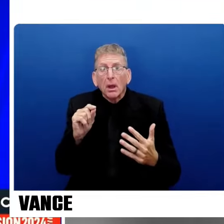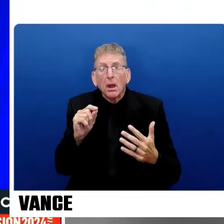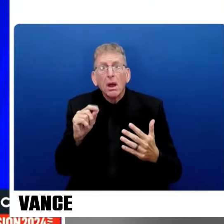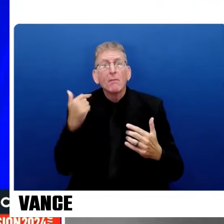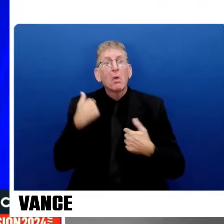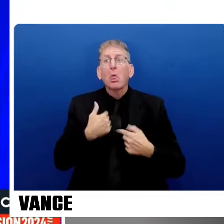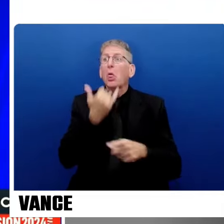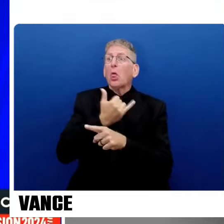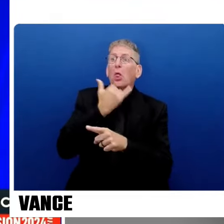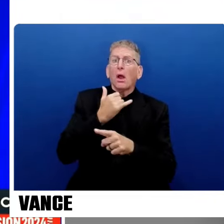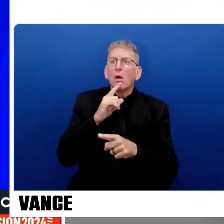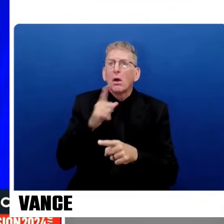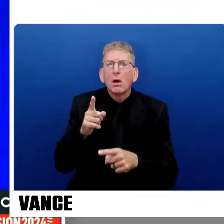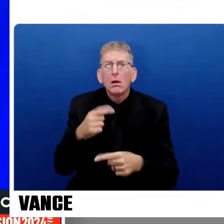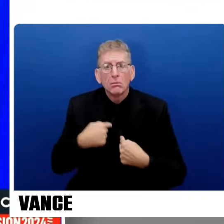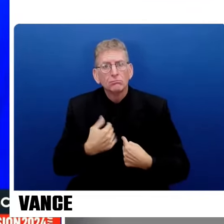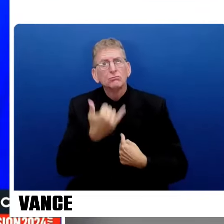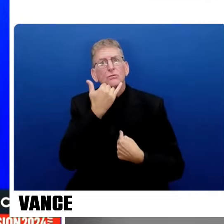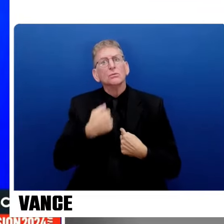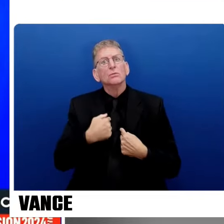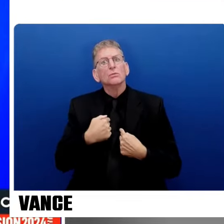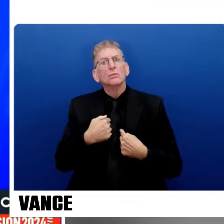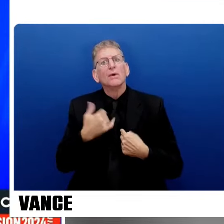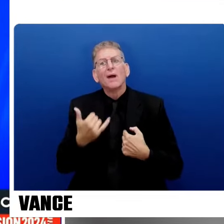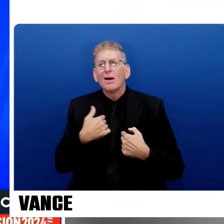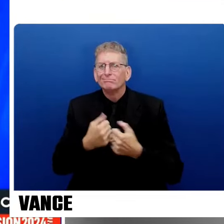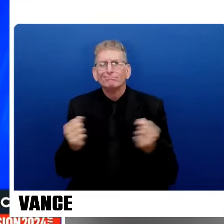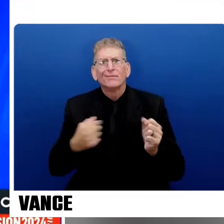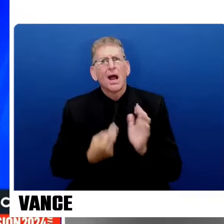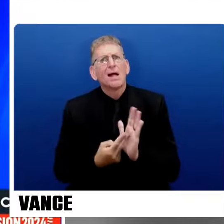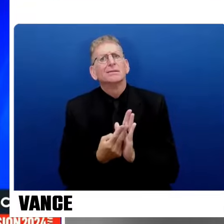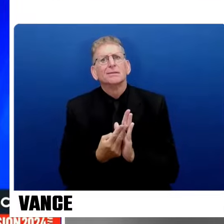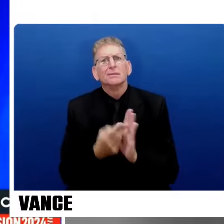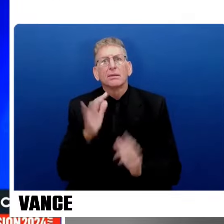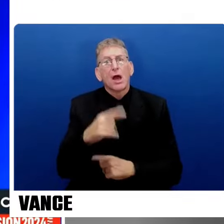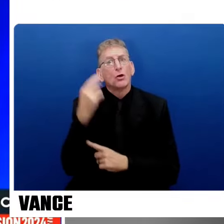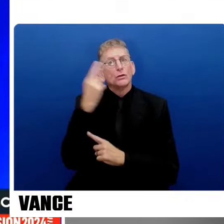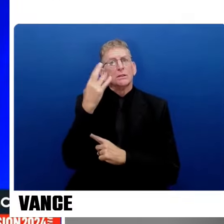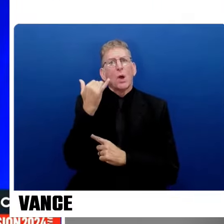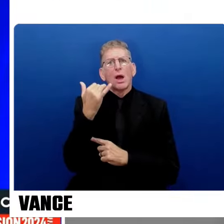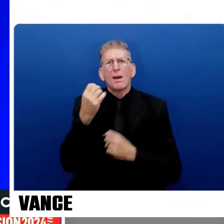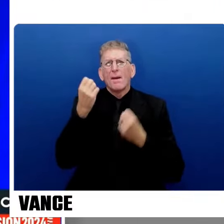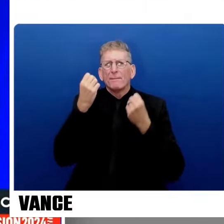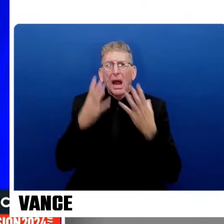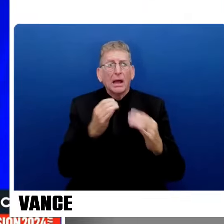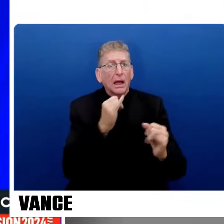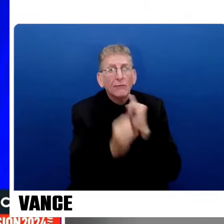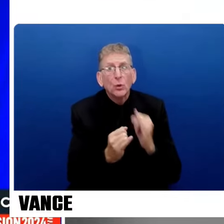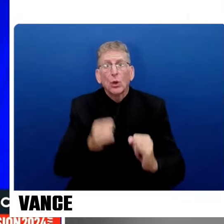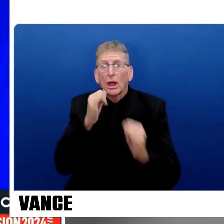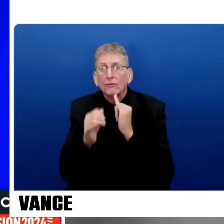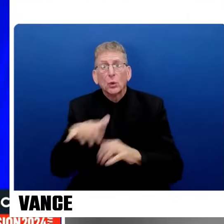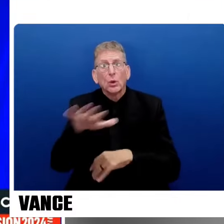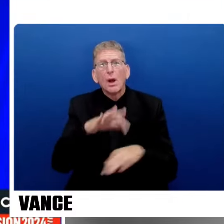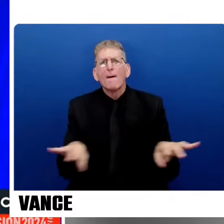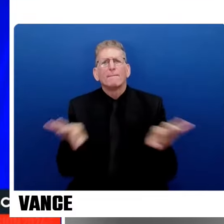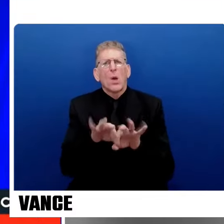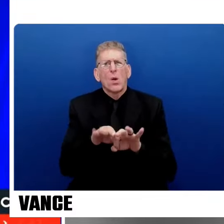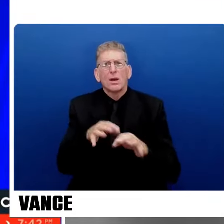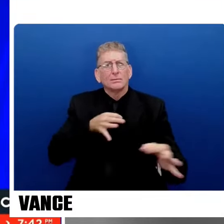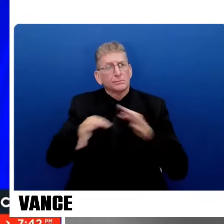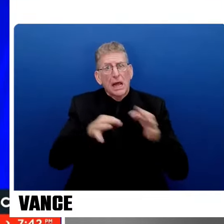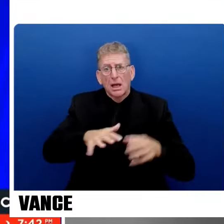reasons, Margaret, why I've done so many interviews is because I think it's important to actually explain to the American people where I come down on the issues and what changed. Now, you